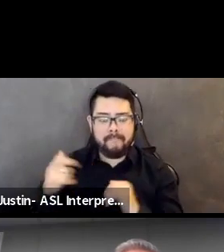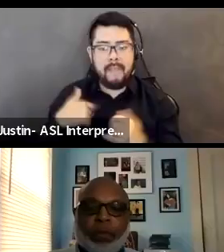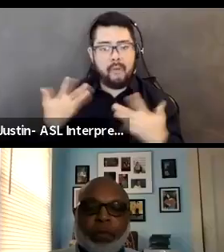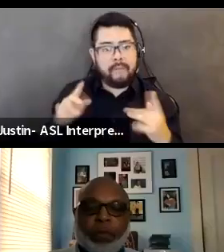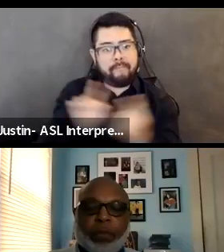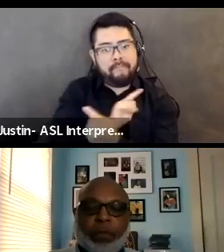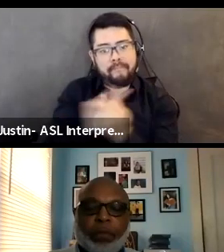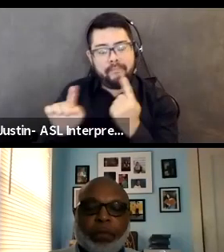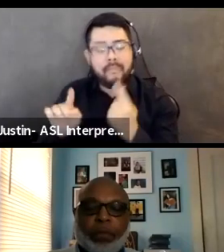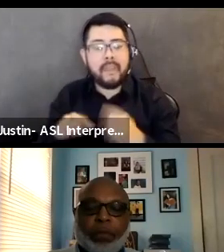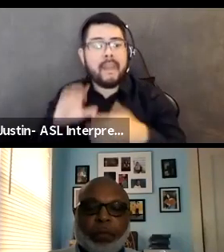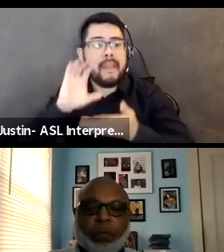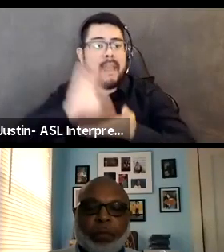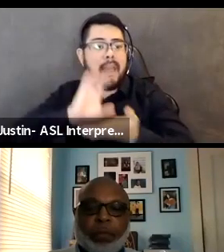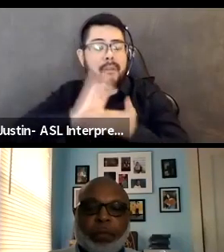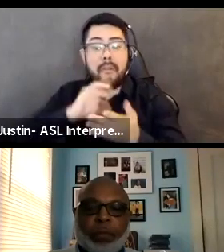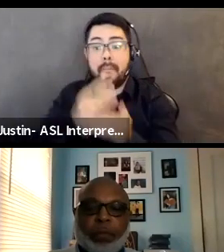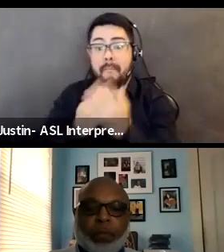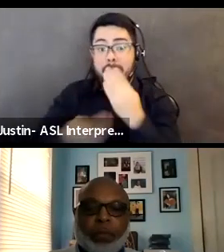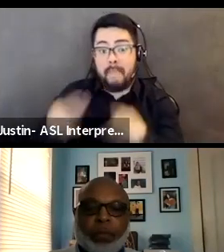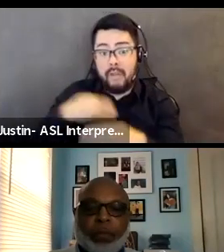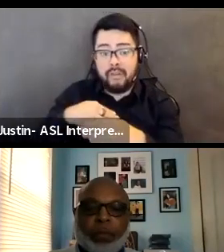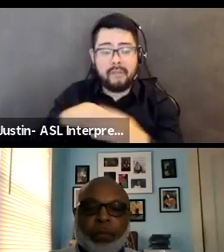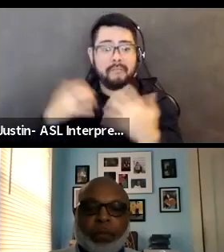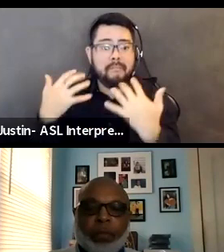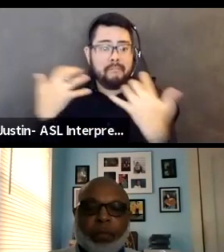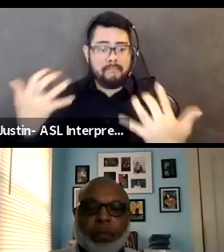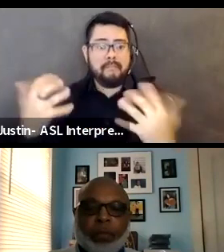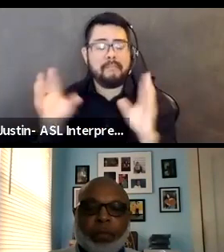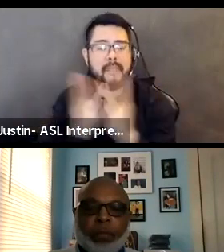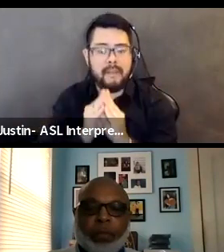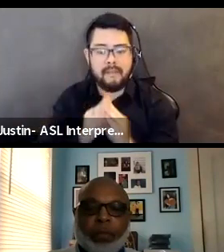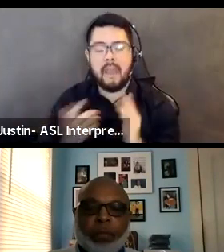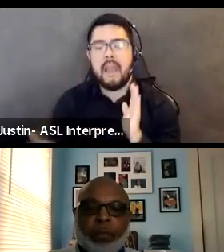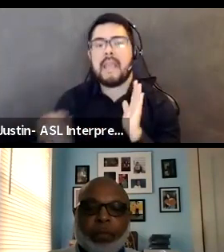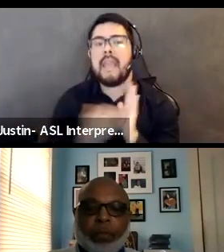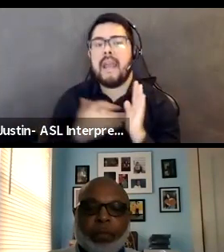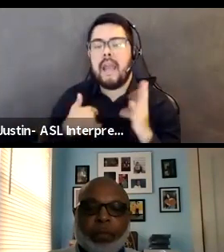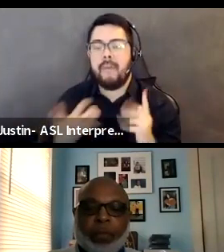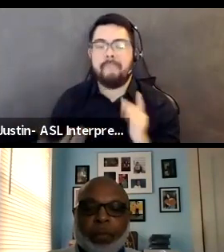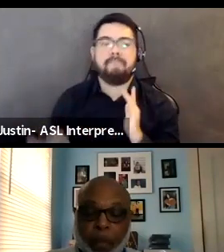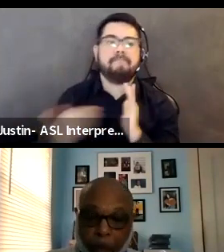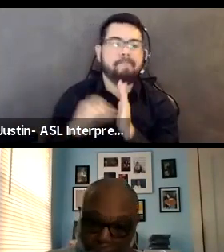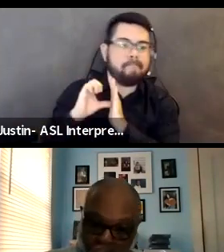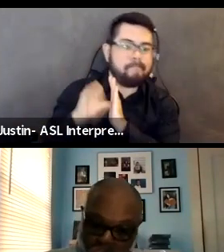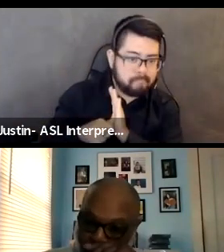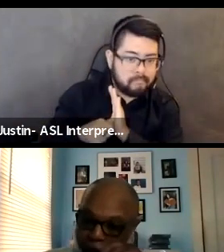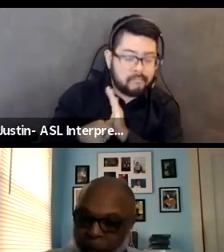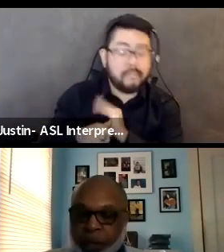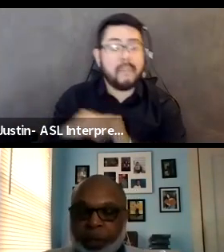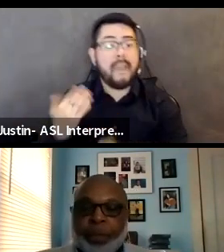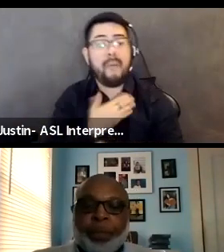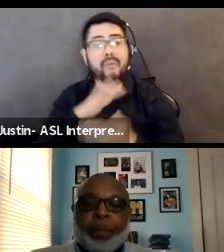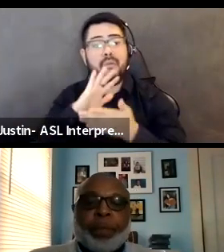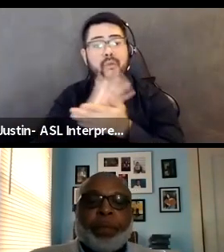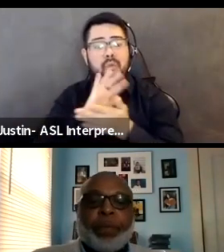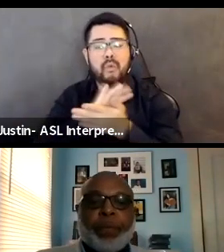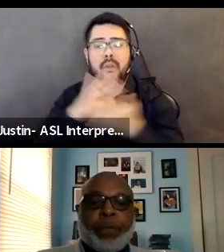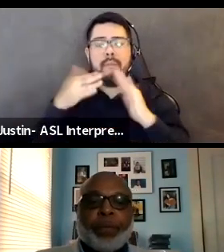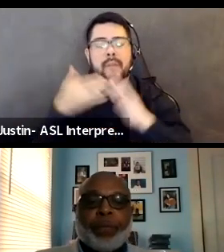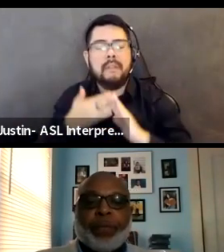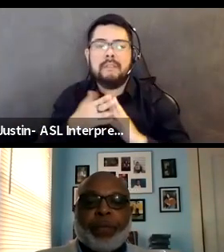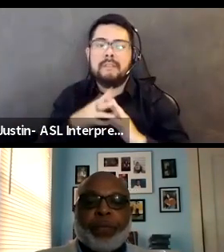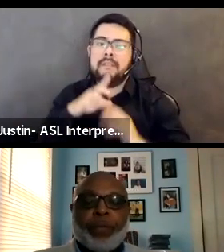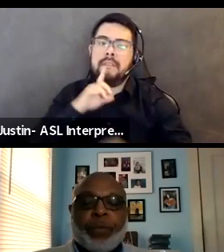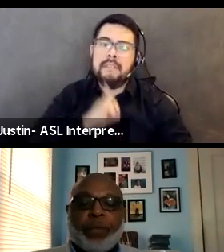budget hearings about saganash elementary school i want to once again re-emphasize that the school community is in dire